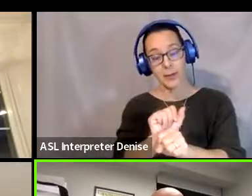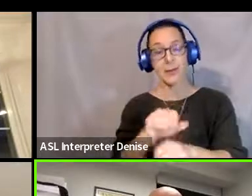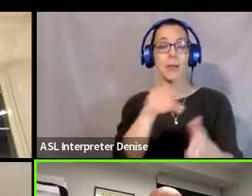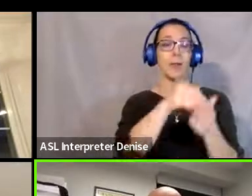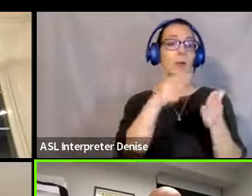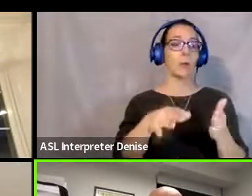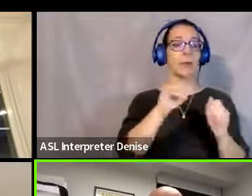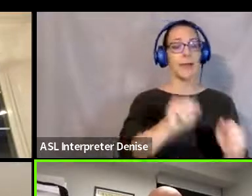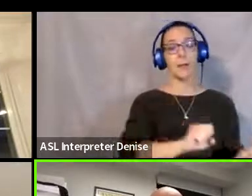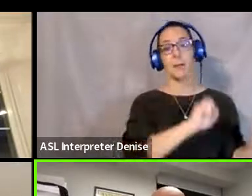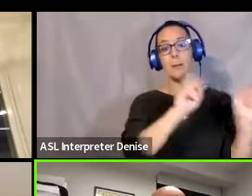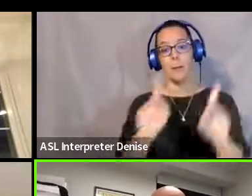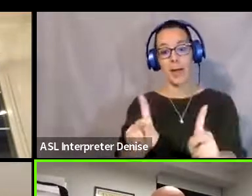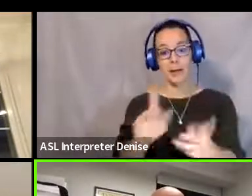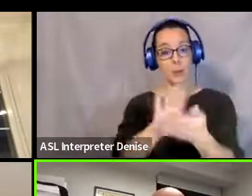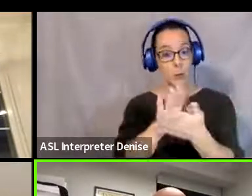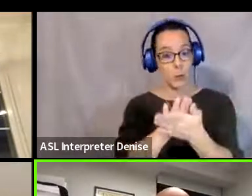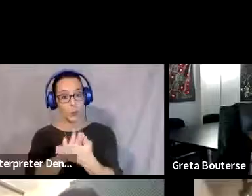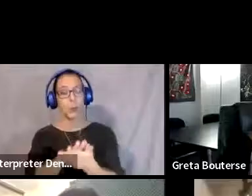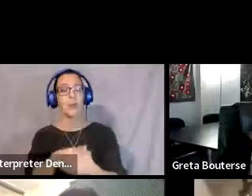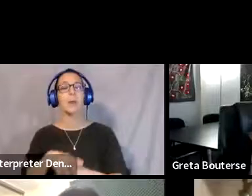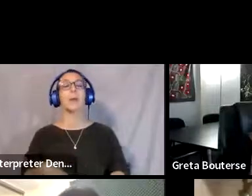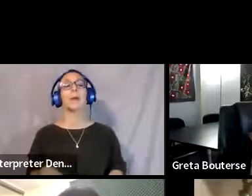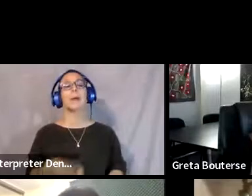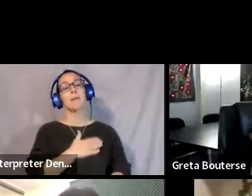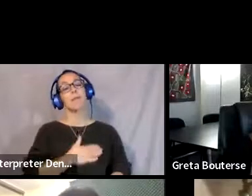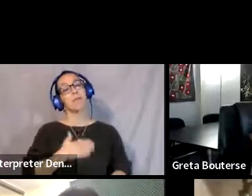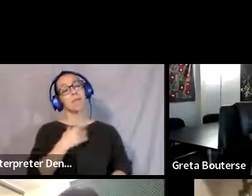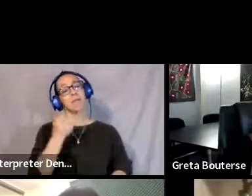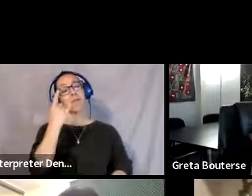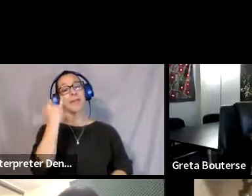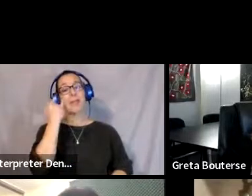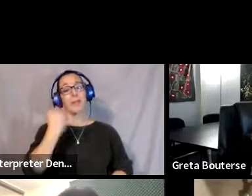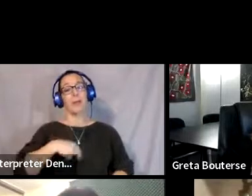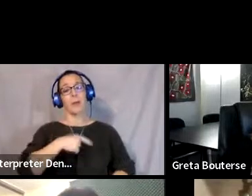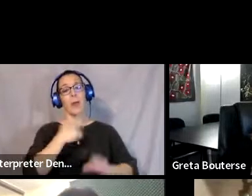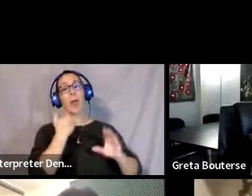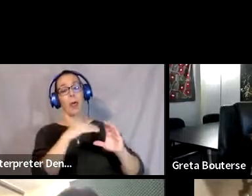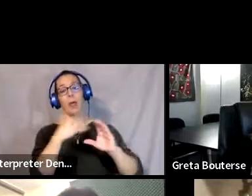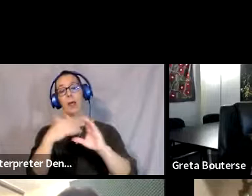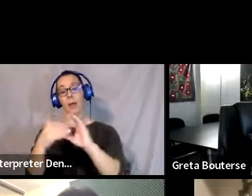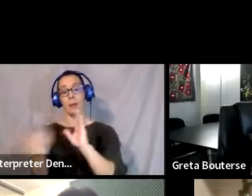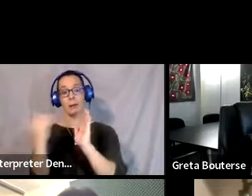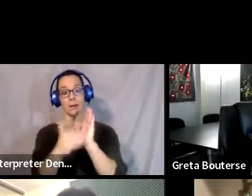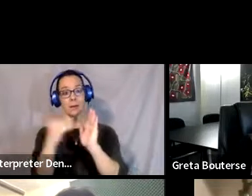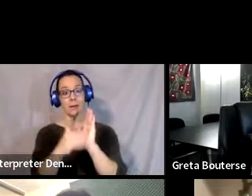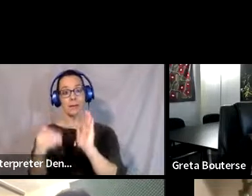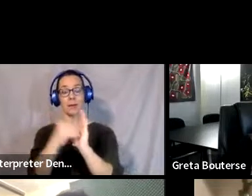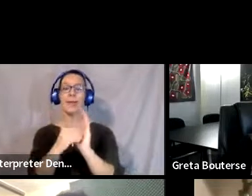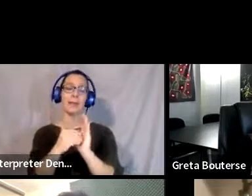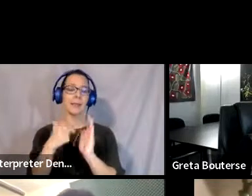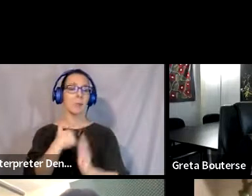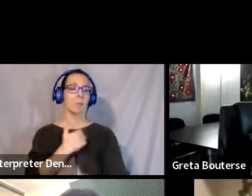So if we're over emailing you about different things, we apologize, but we're trying to keep folks in the loop